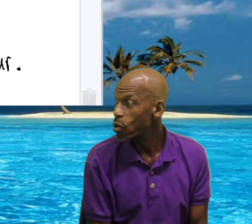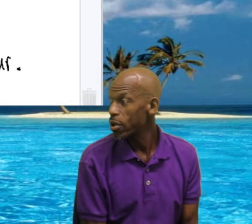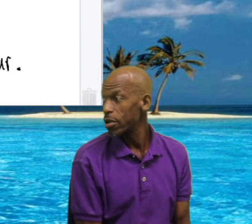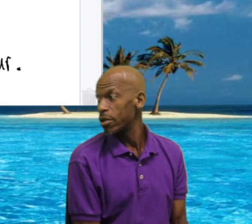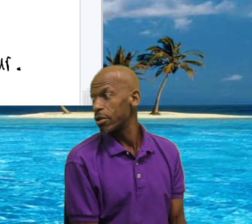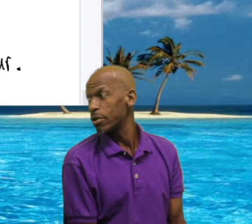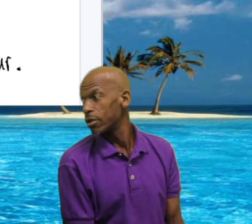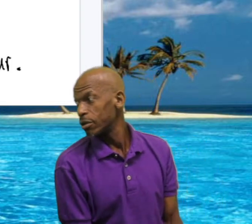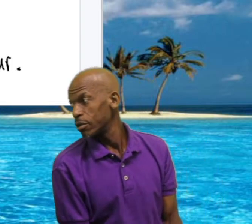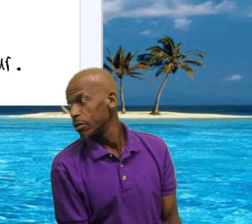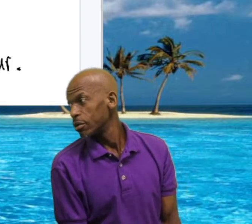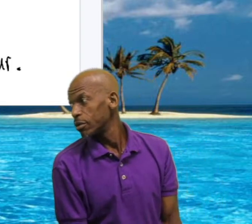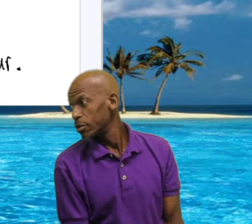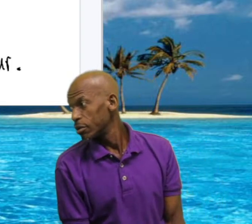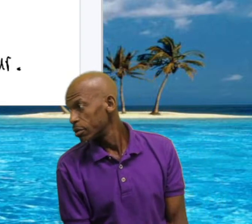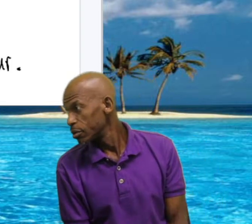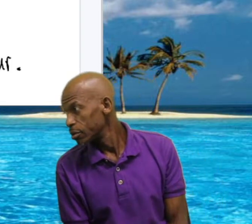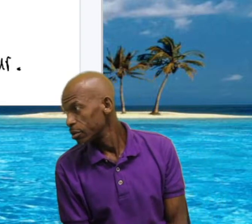ripe.